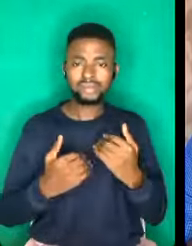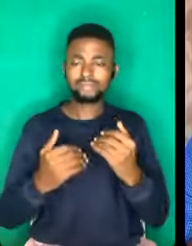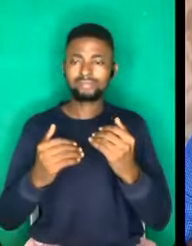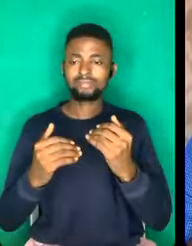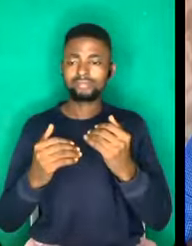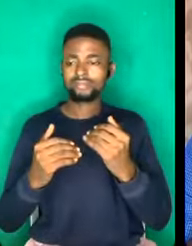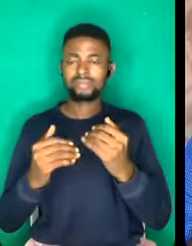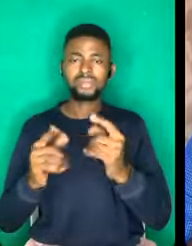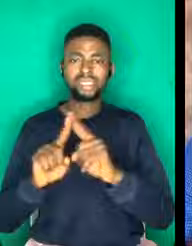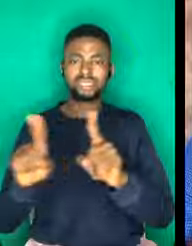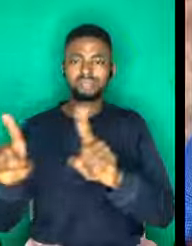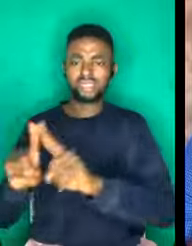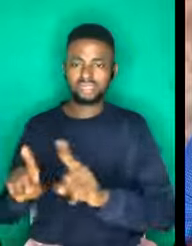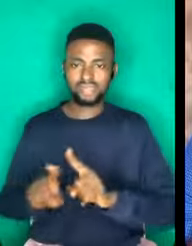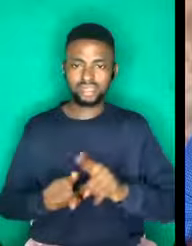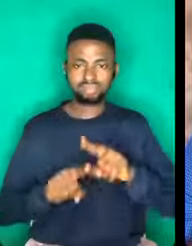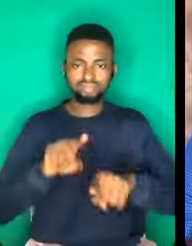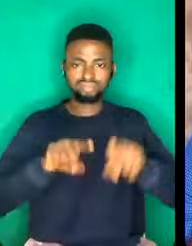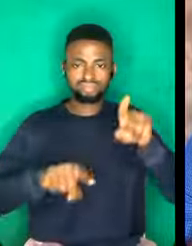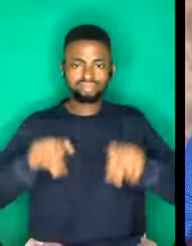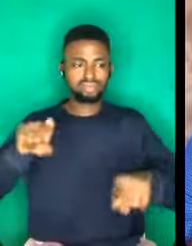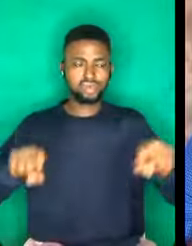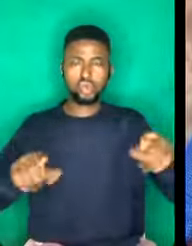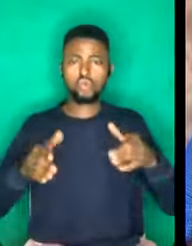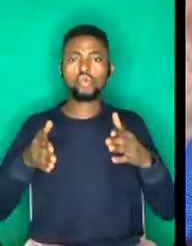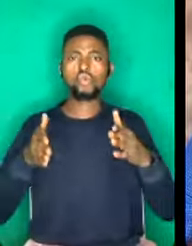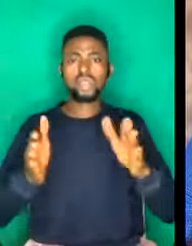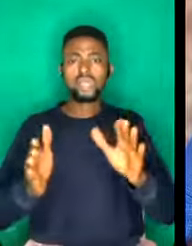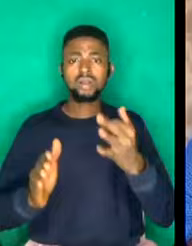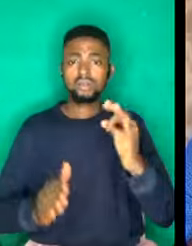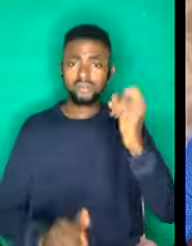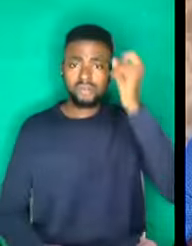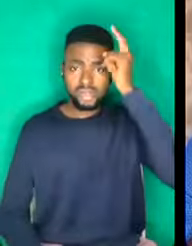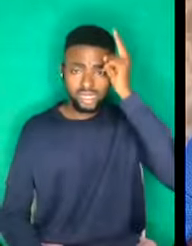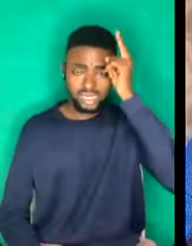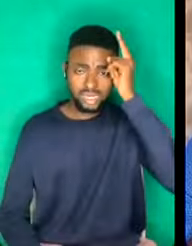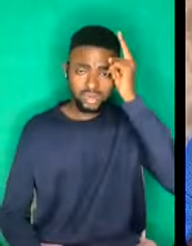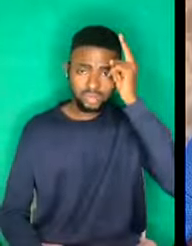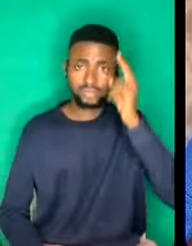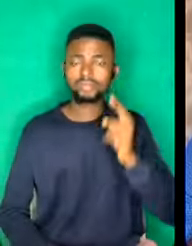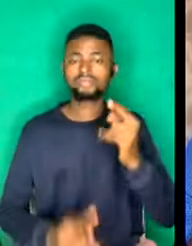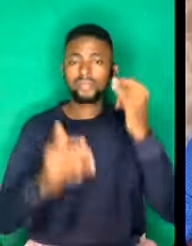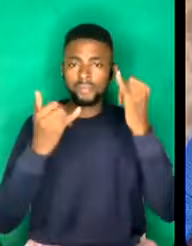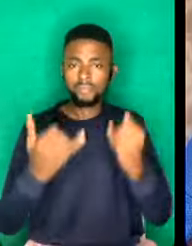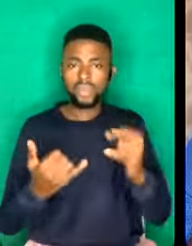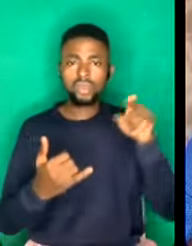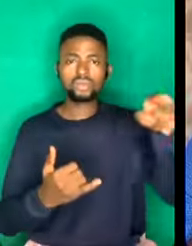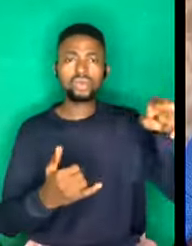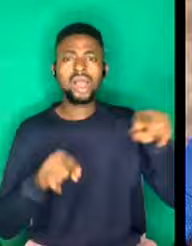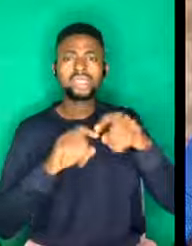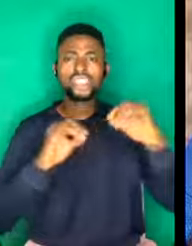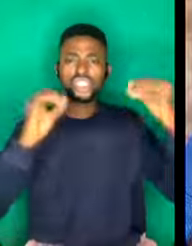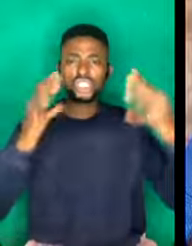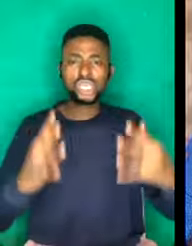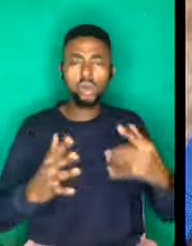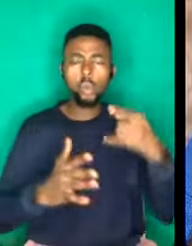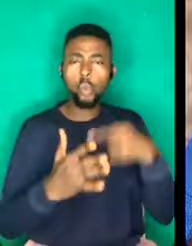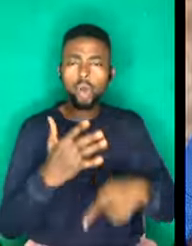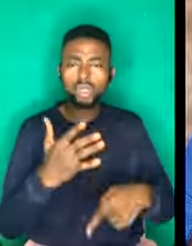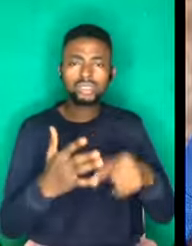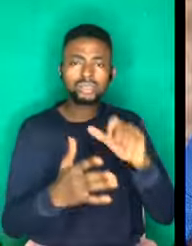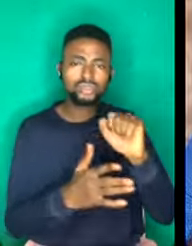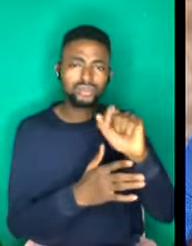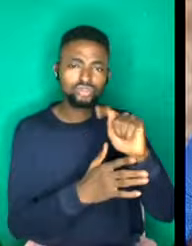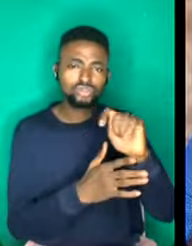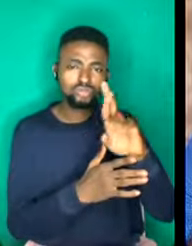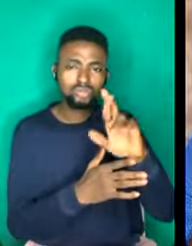specialty, that diverse way of understanding and all that. So as you, as a teacher, what strategies have you used or